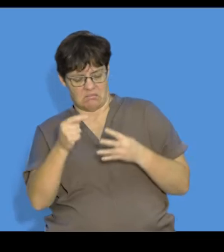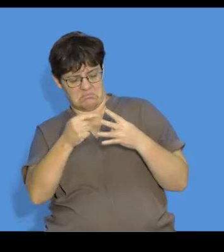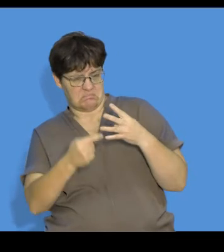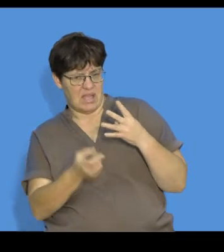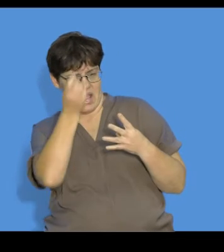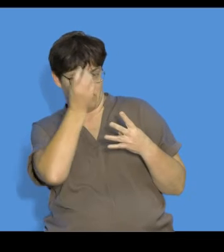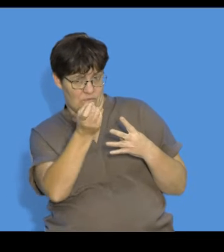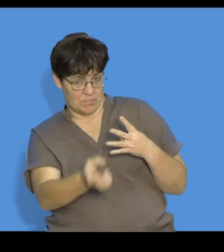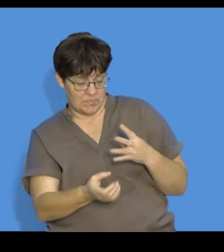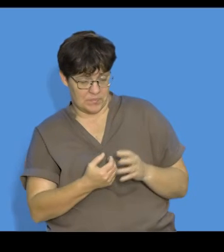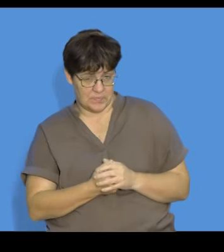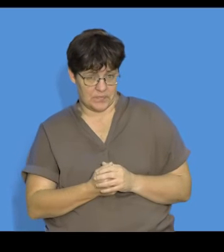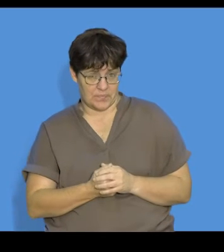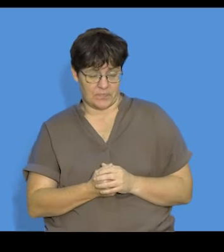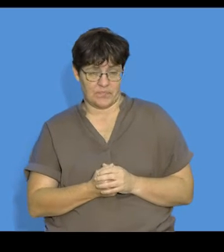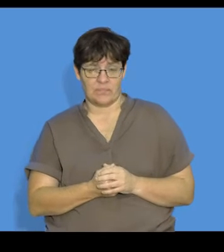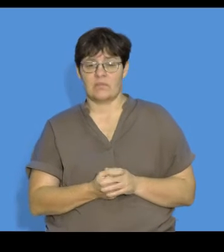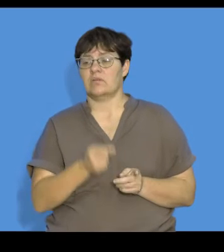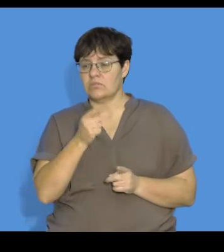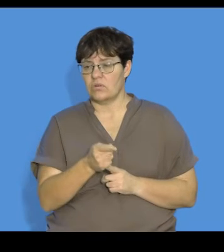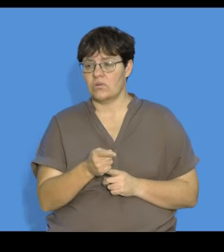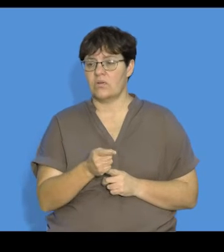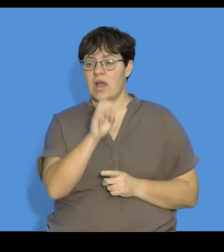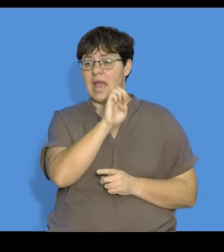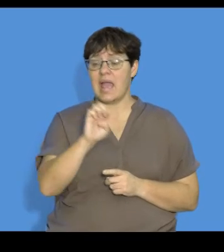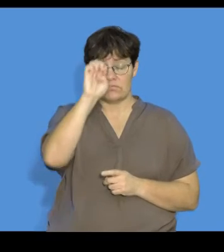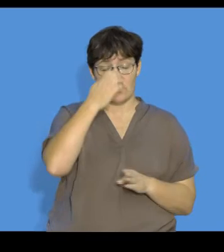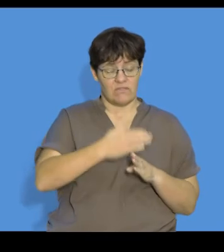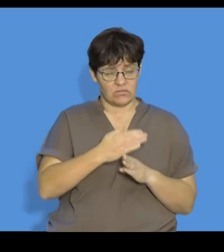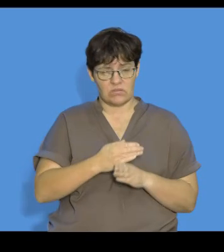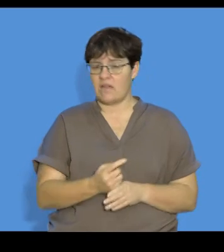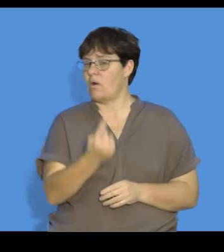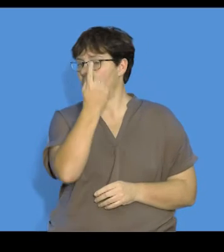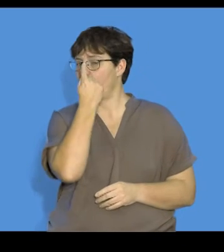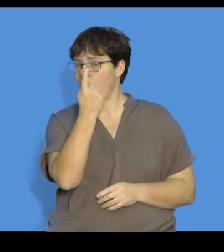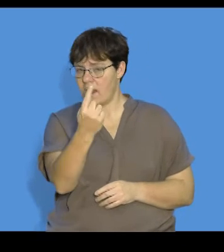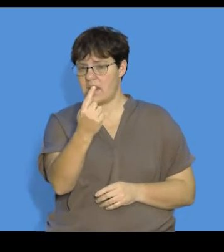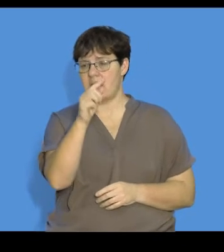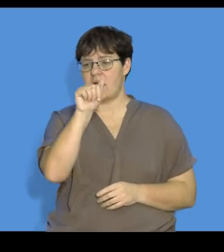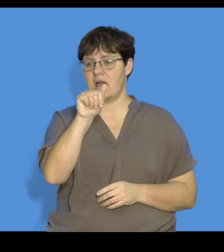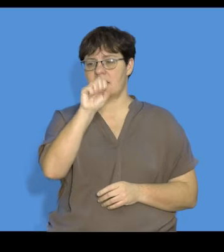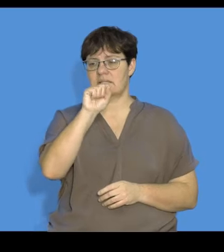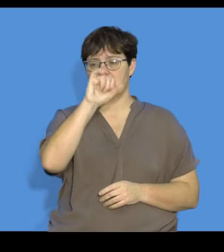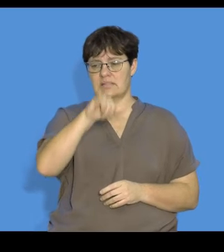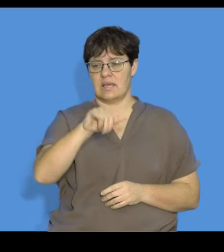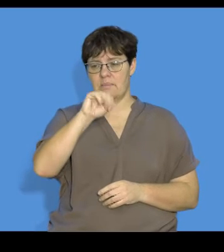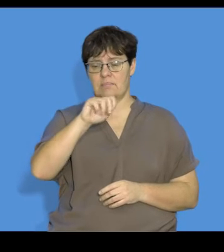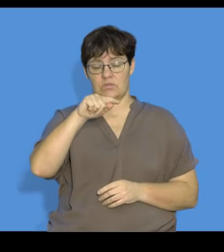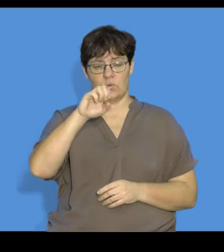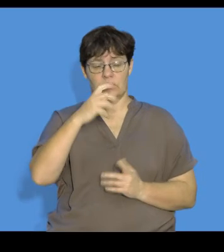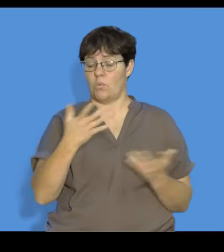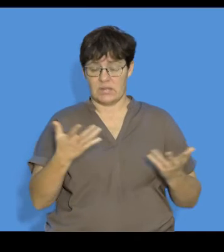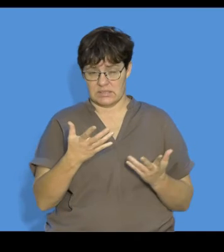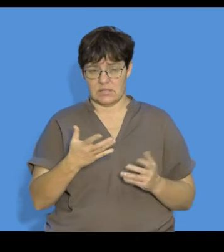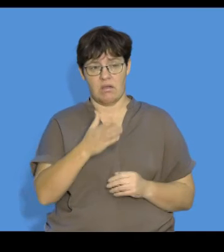things. Now, the exponential function only has one asymptote, which is the